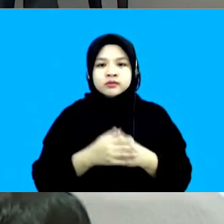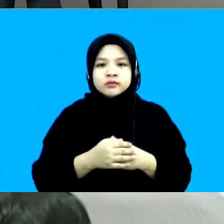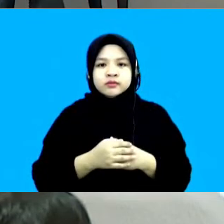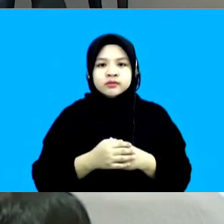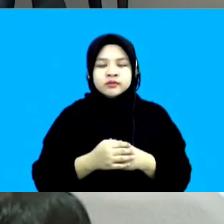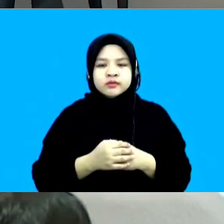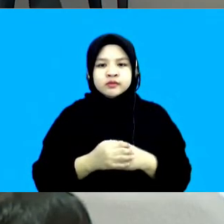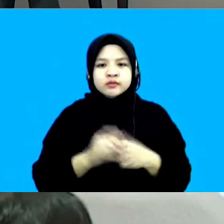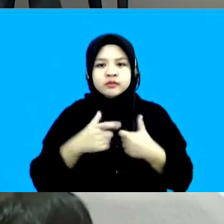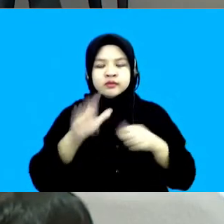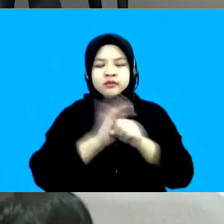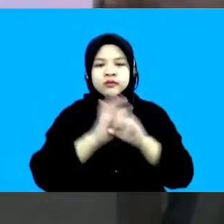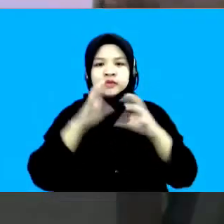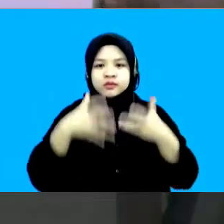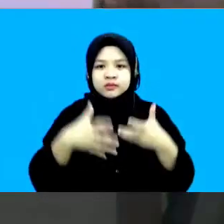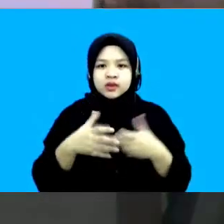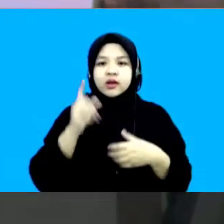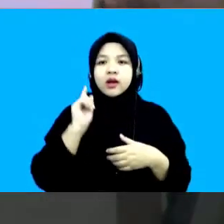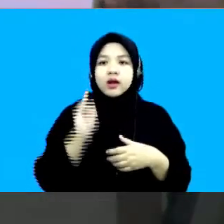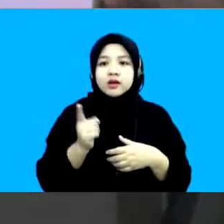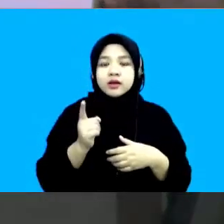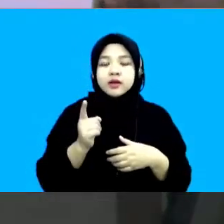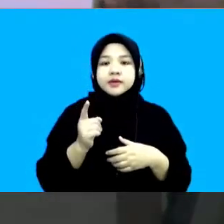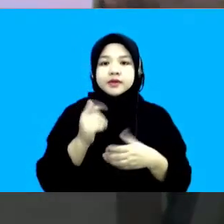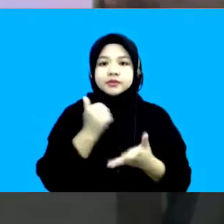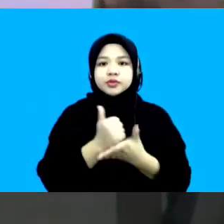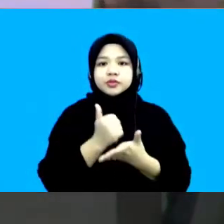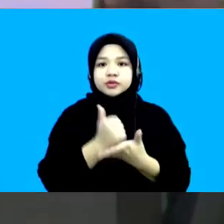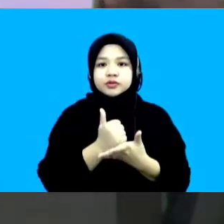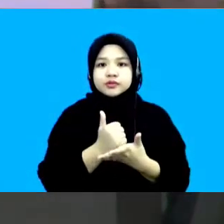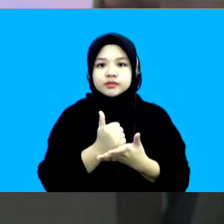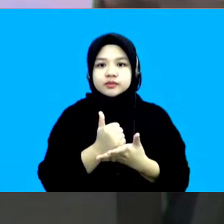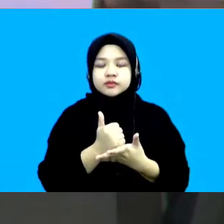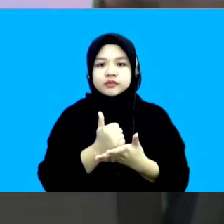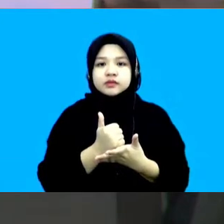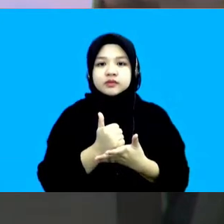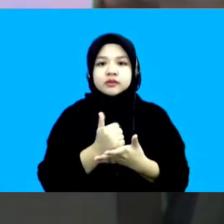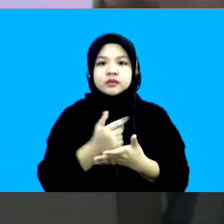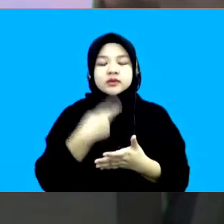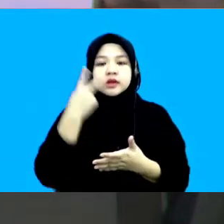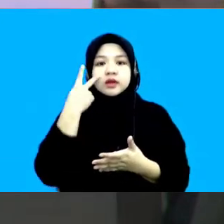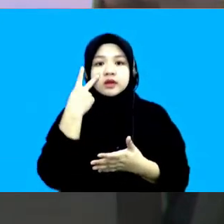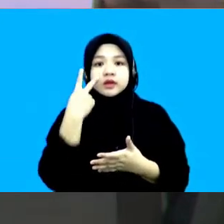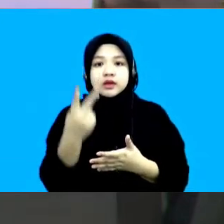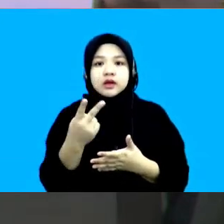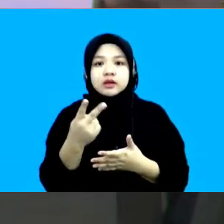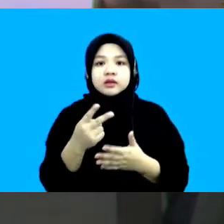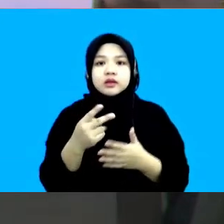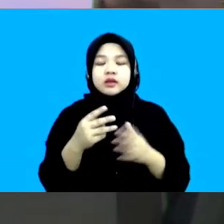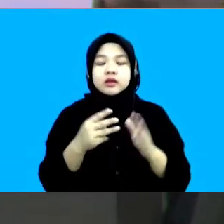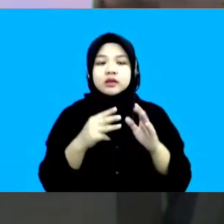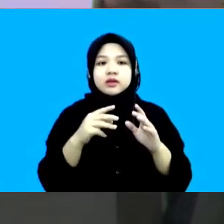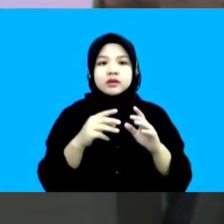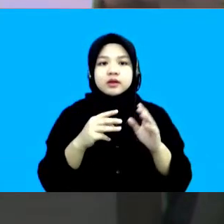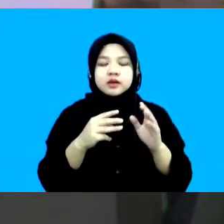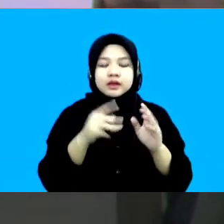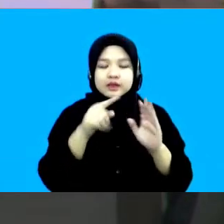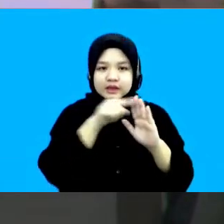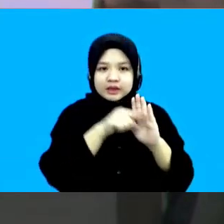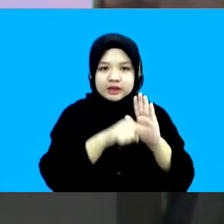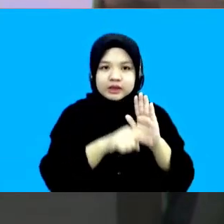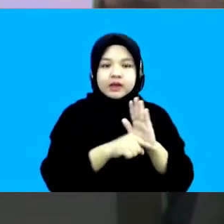poverty aspect, in the more broader perspective. And my concern is if